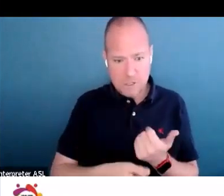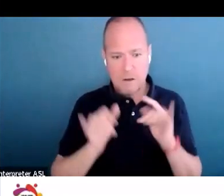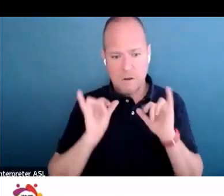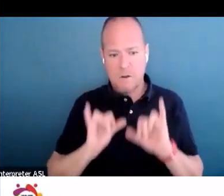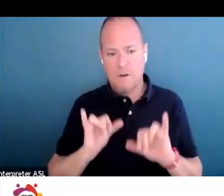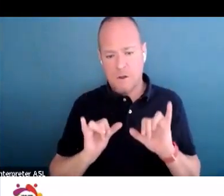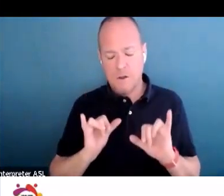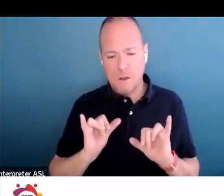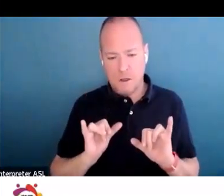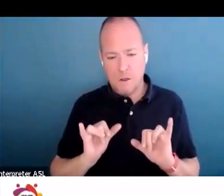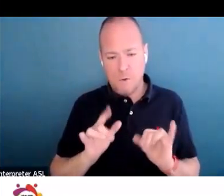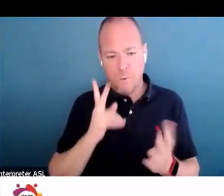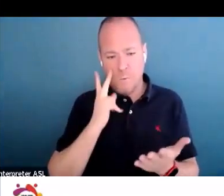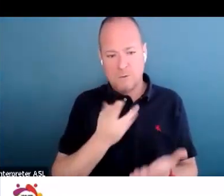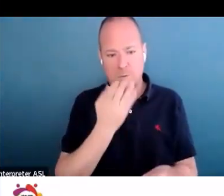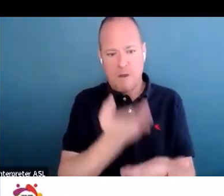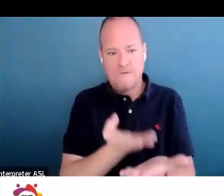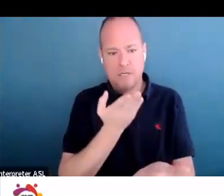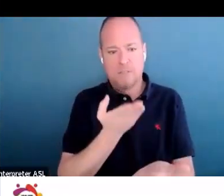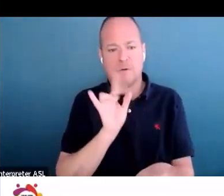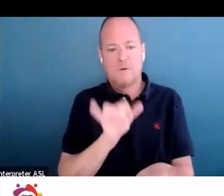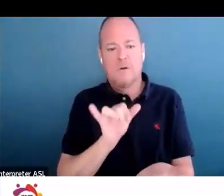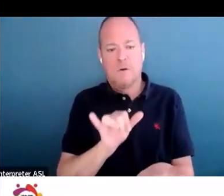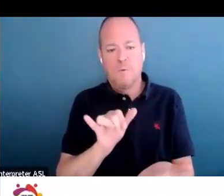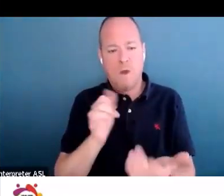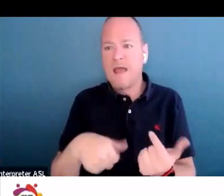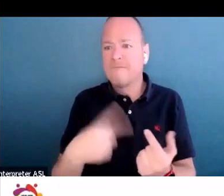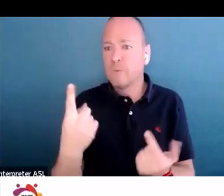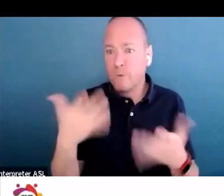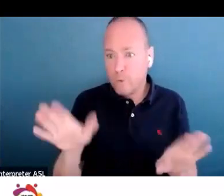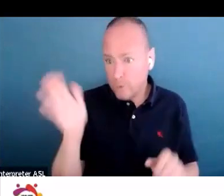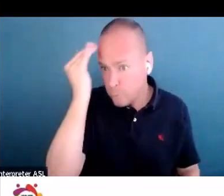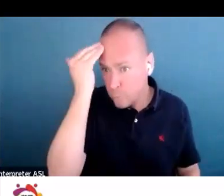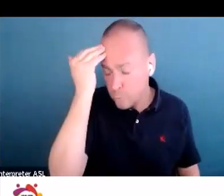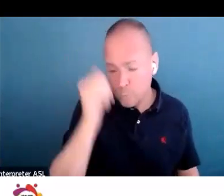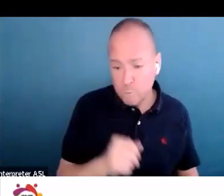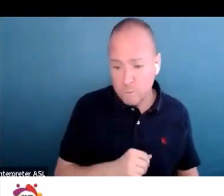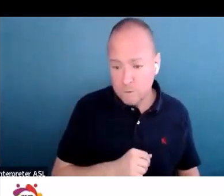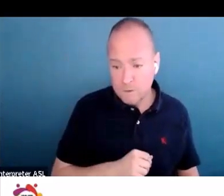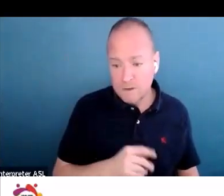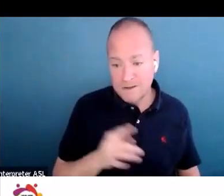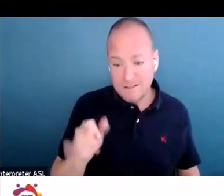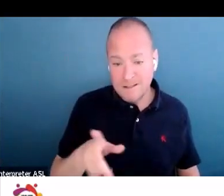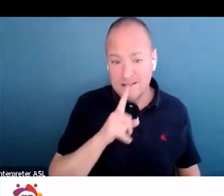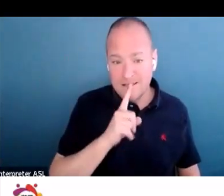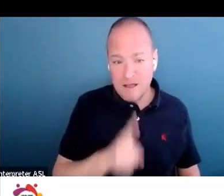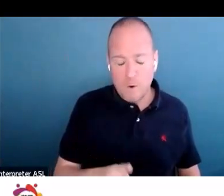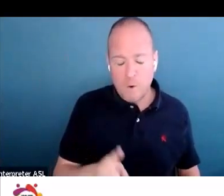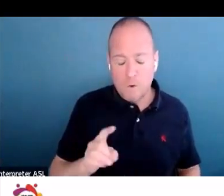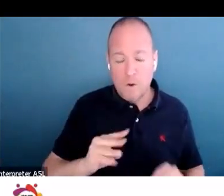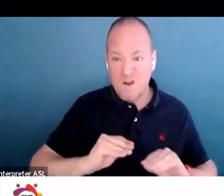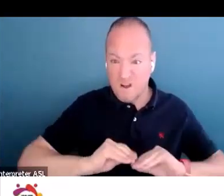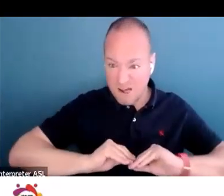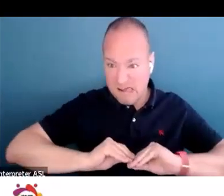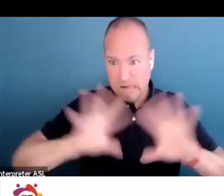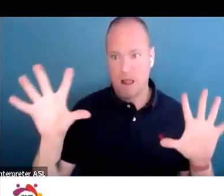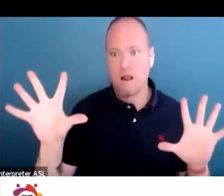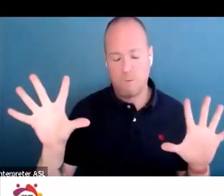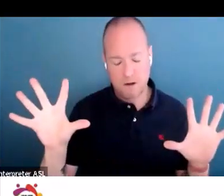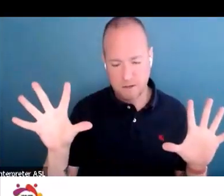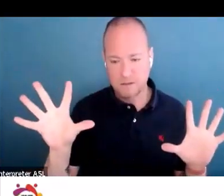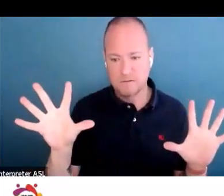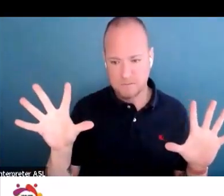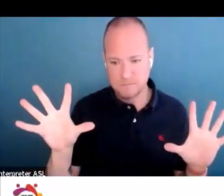at least we saw evidence of what everybody knows, which is that there are glaring and